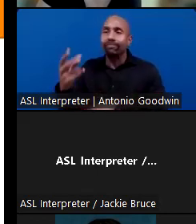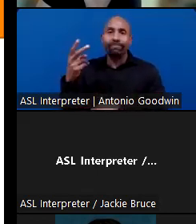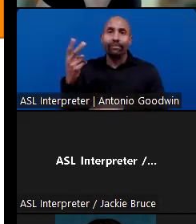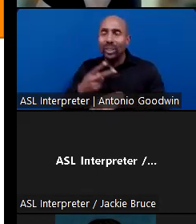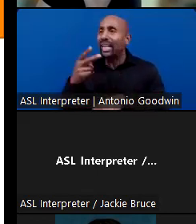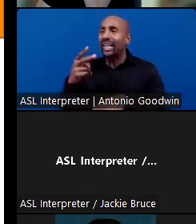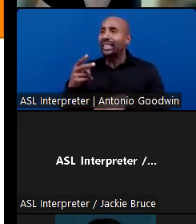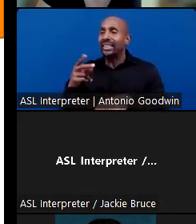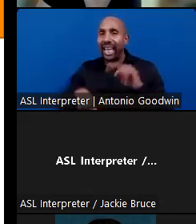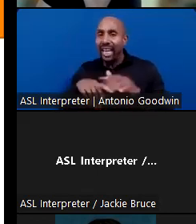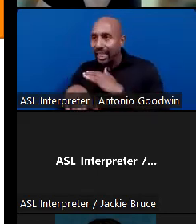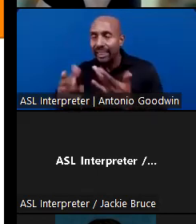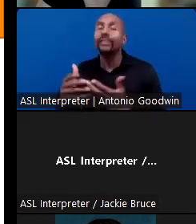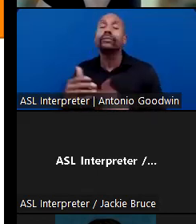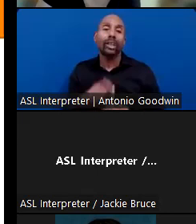of Health at